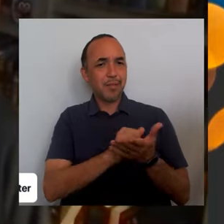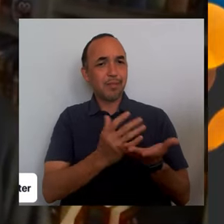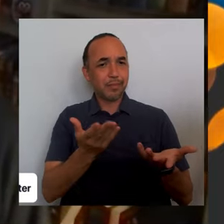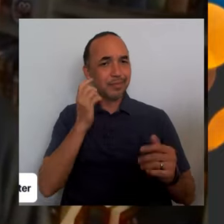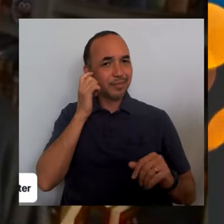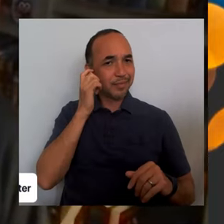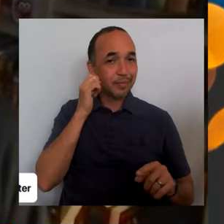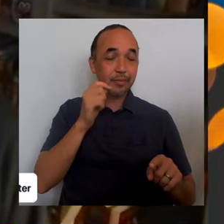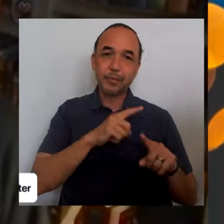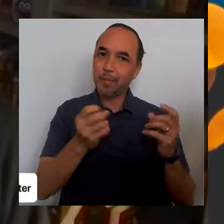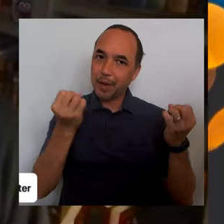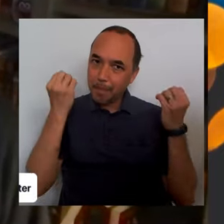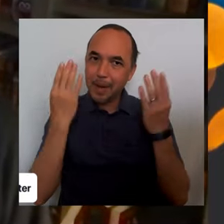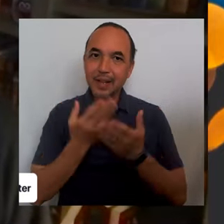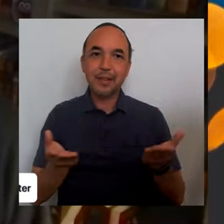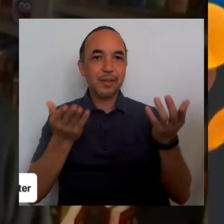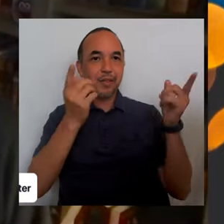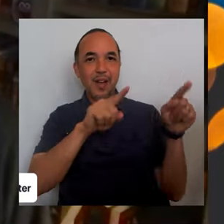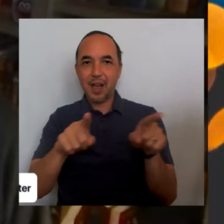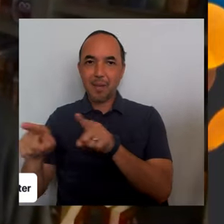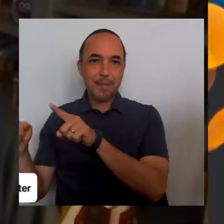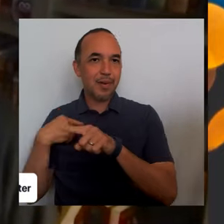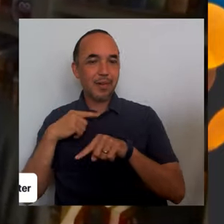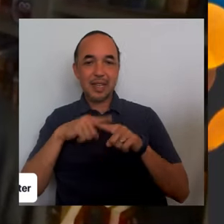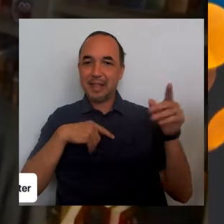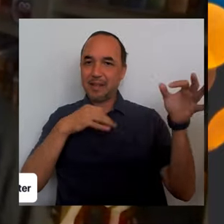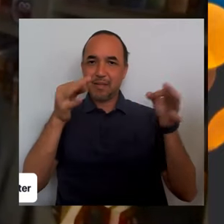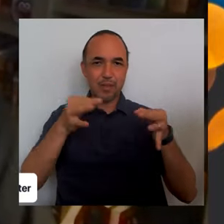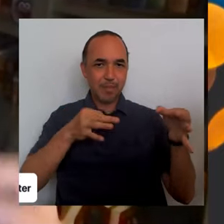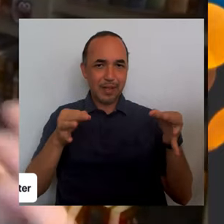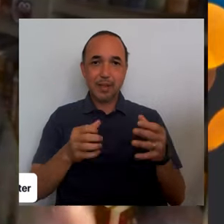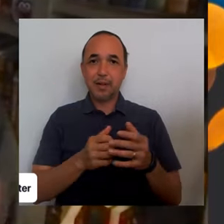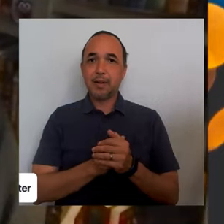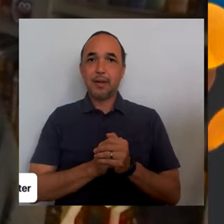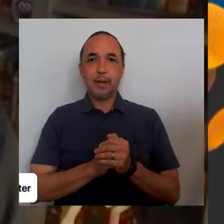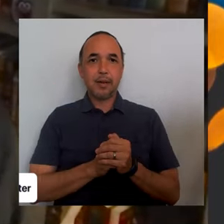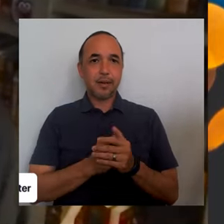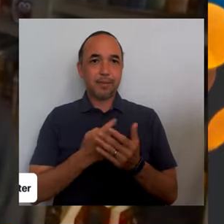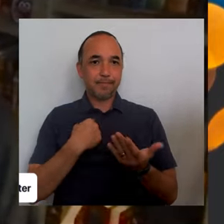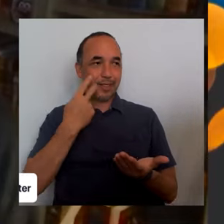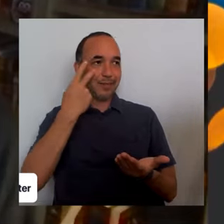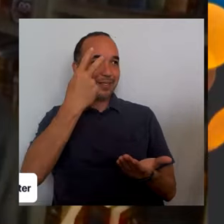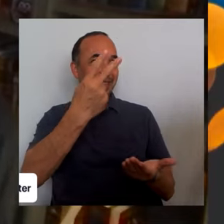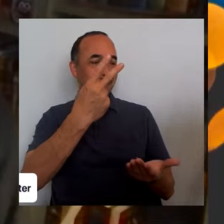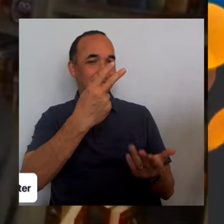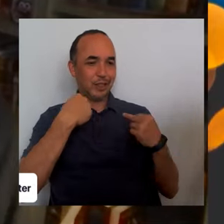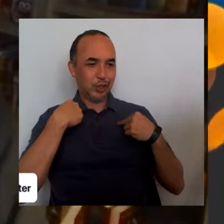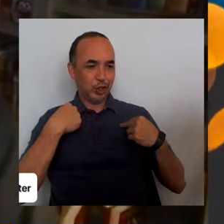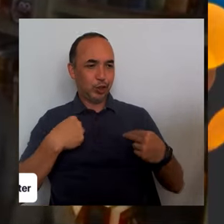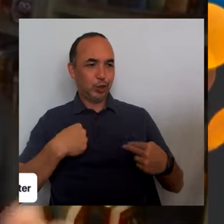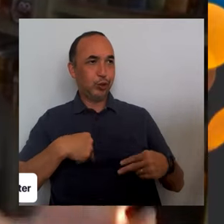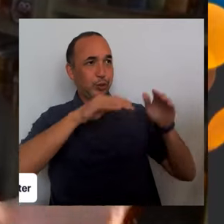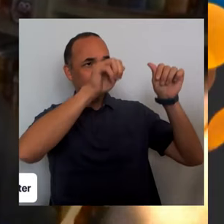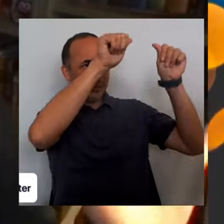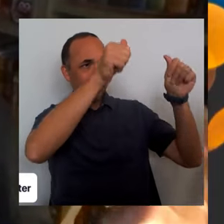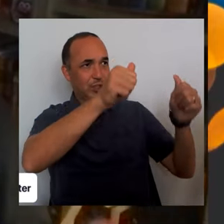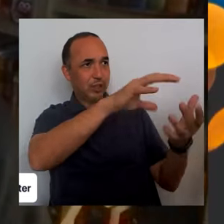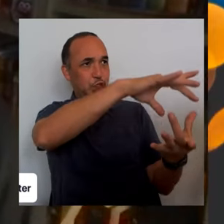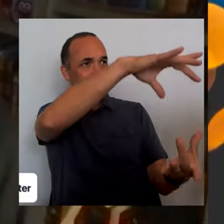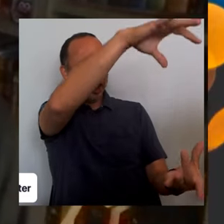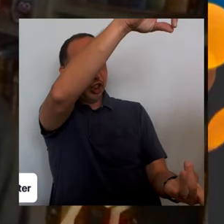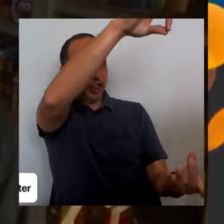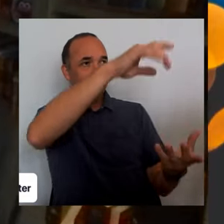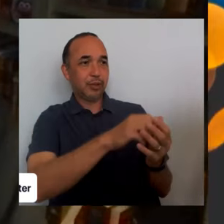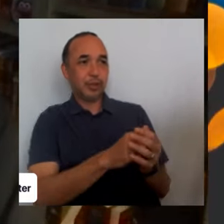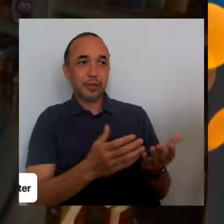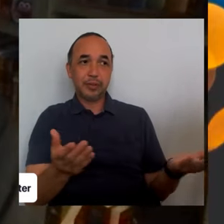that I can't explain. I've seen figures that are human in shape. I've seen all kinds